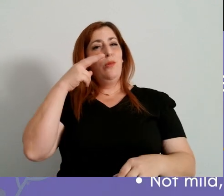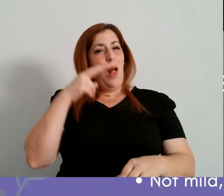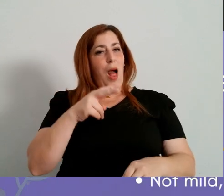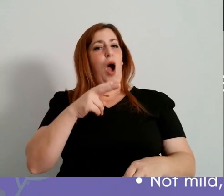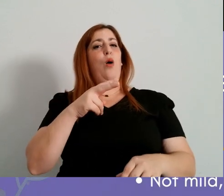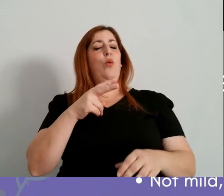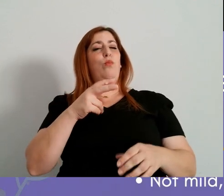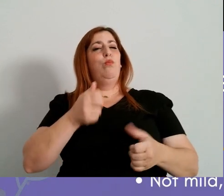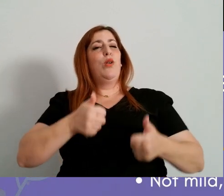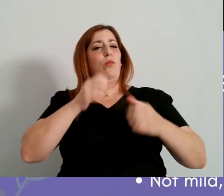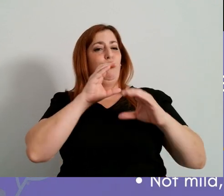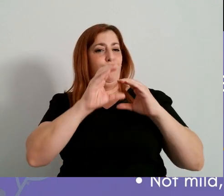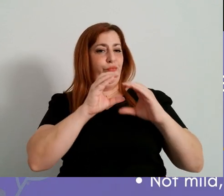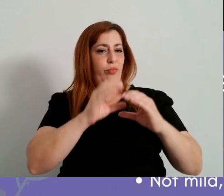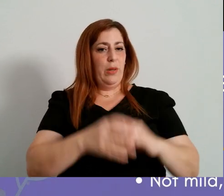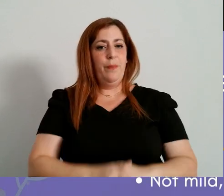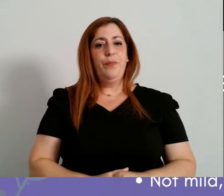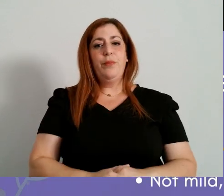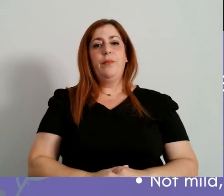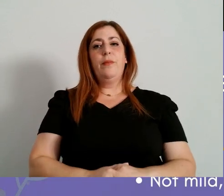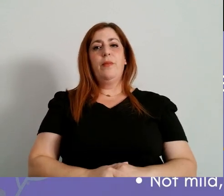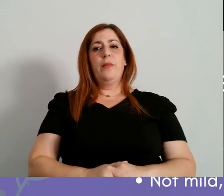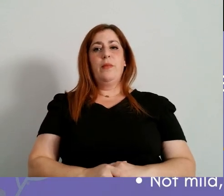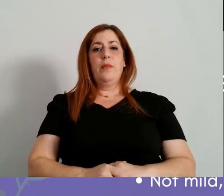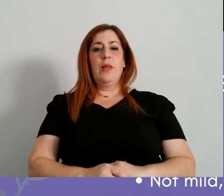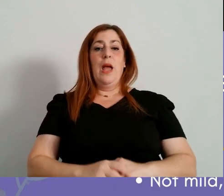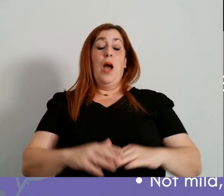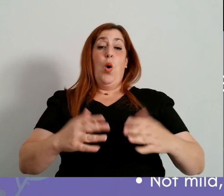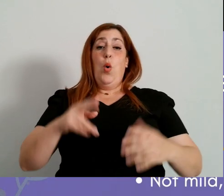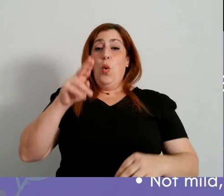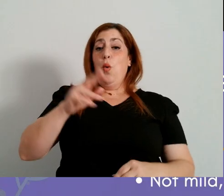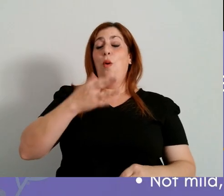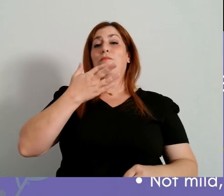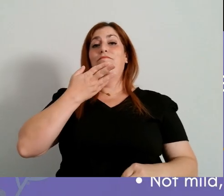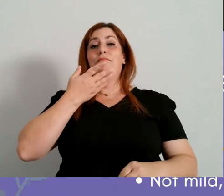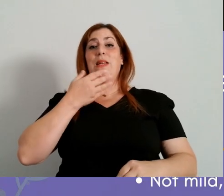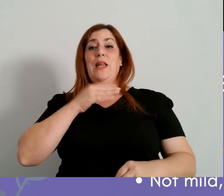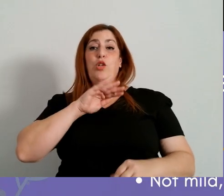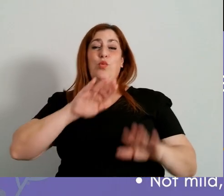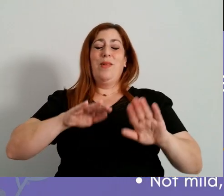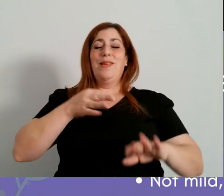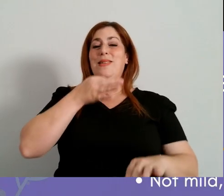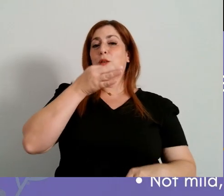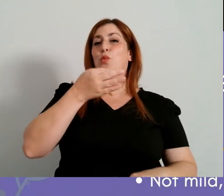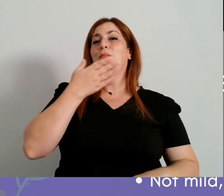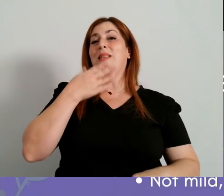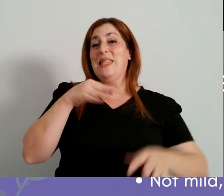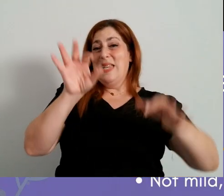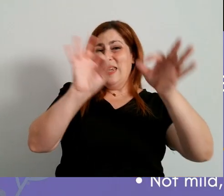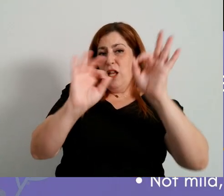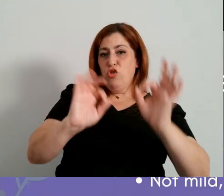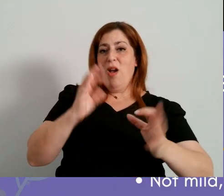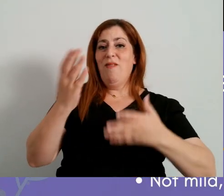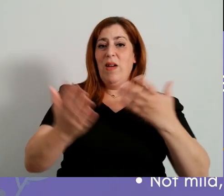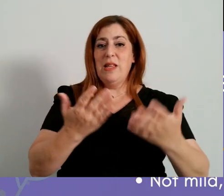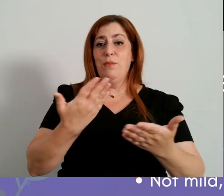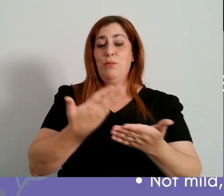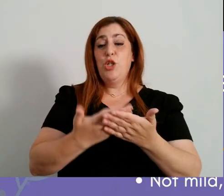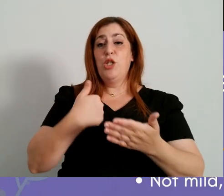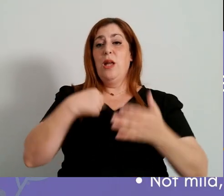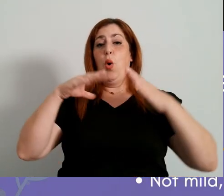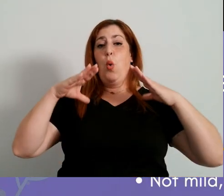And another thing that I see, for example, when asking for accommodations or in the medical field, is I have a lot of